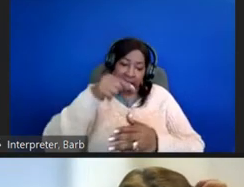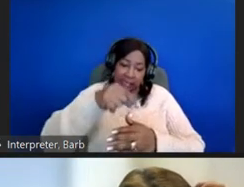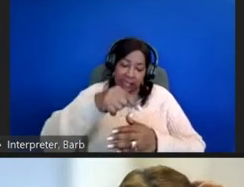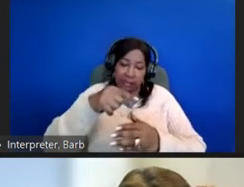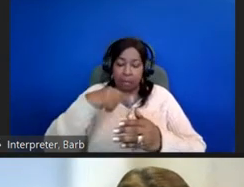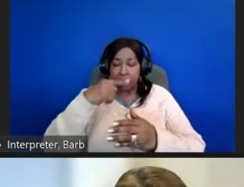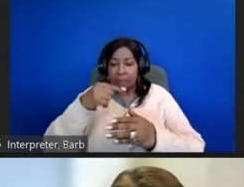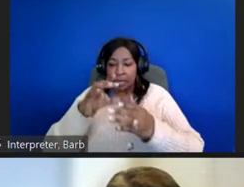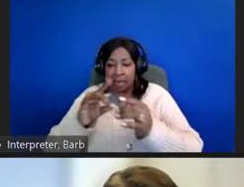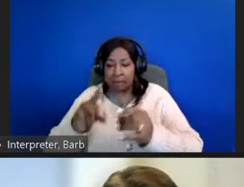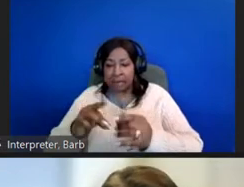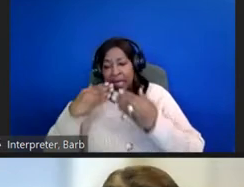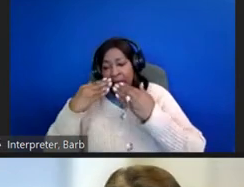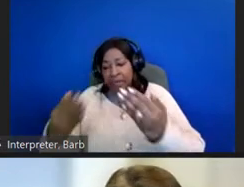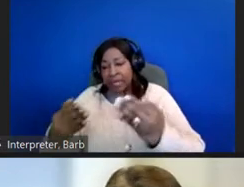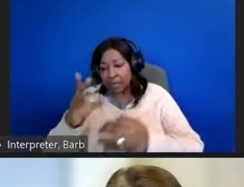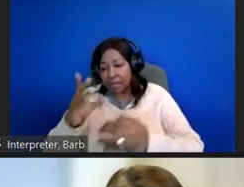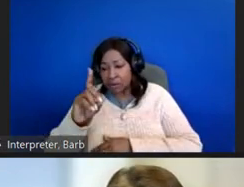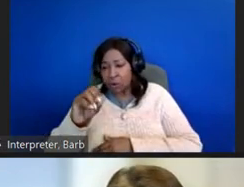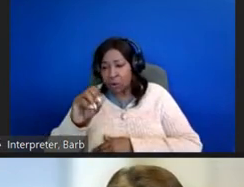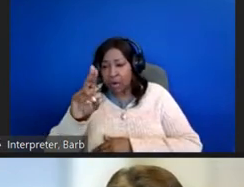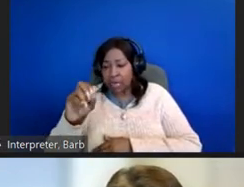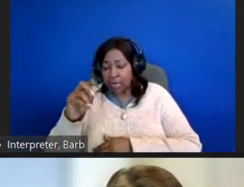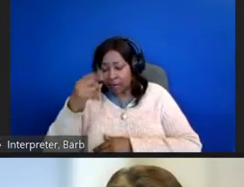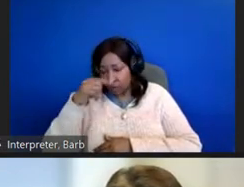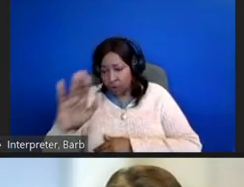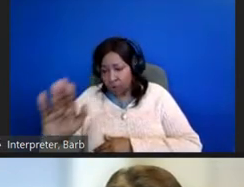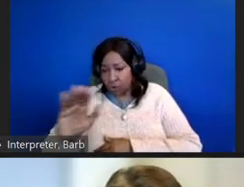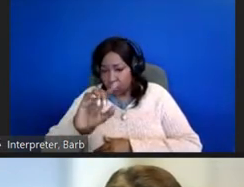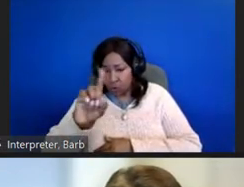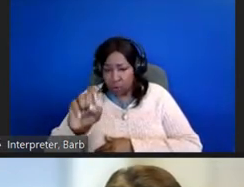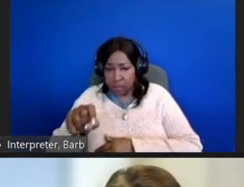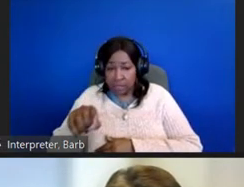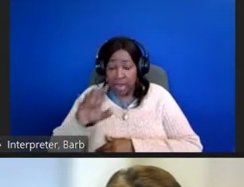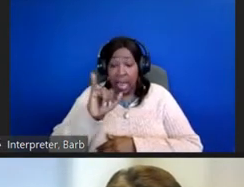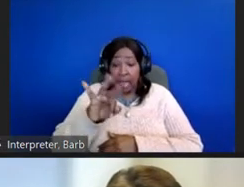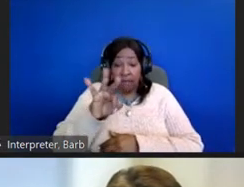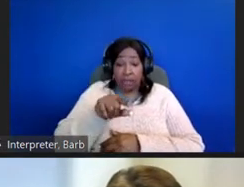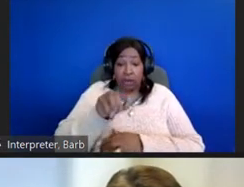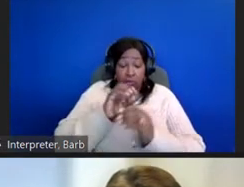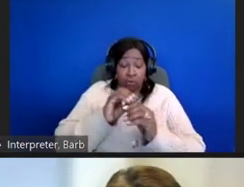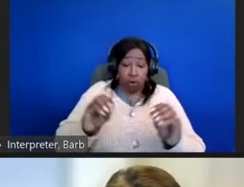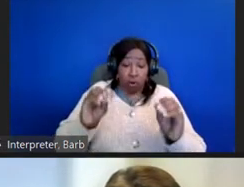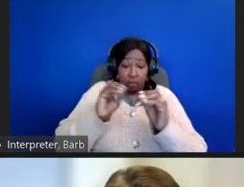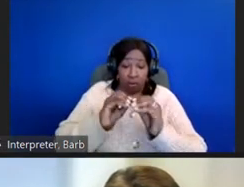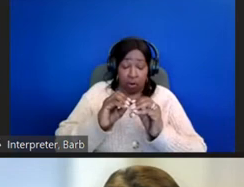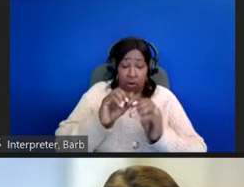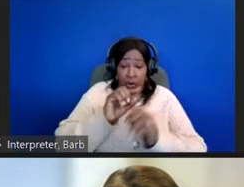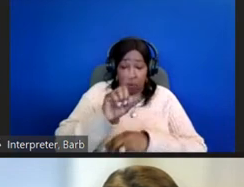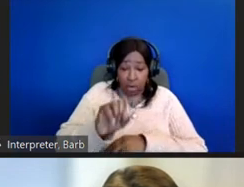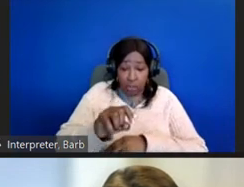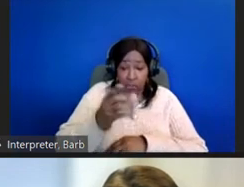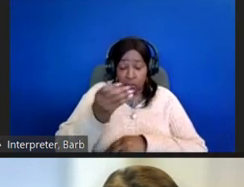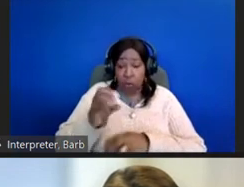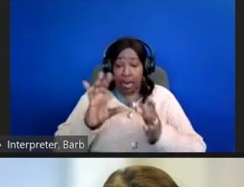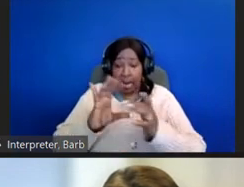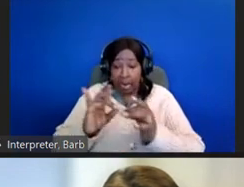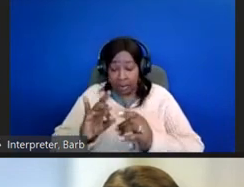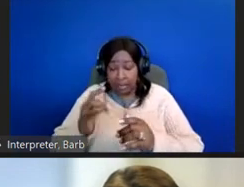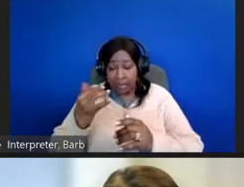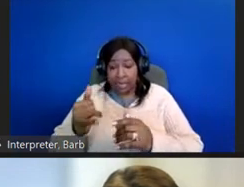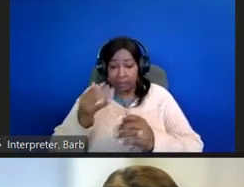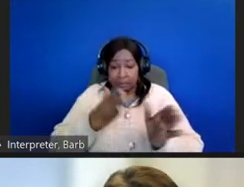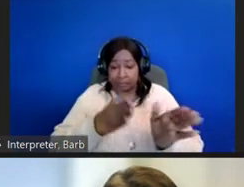Thank you, Doreen, for your question. If there's no more questions or comments, we're going to move on to the next